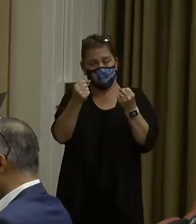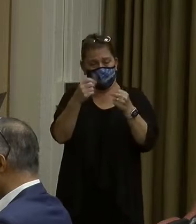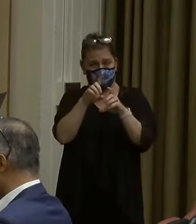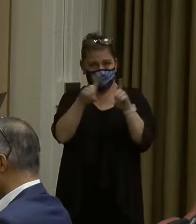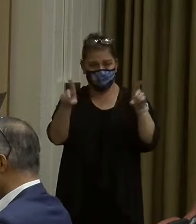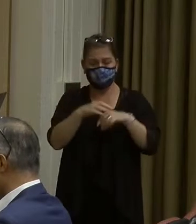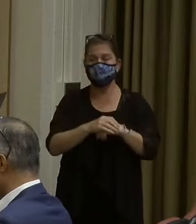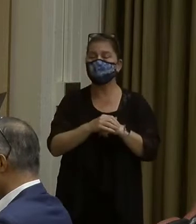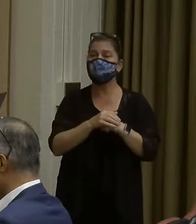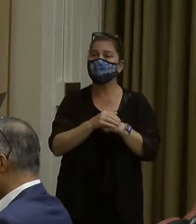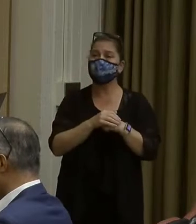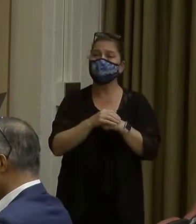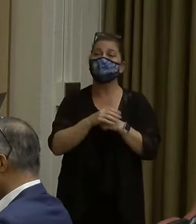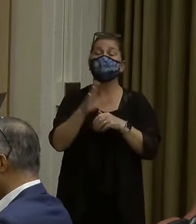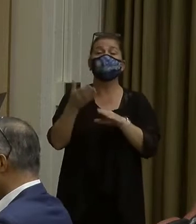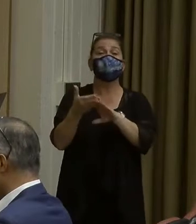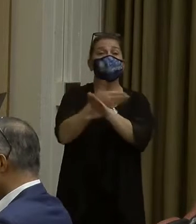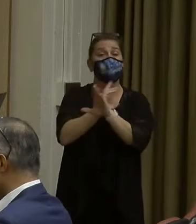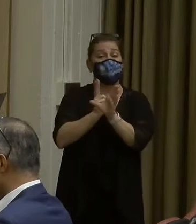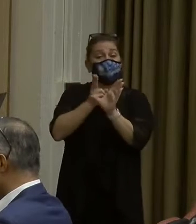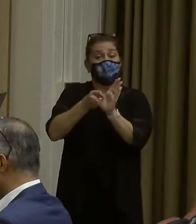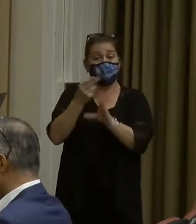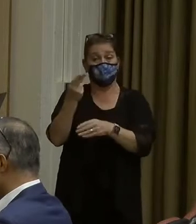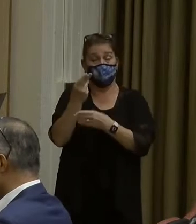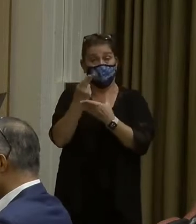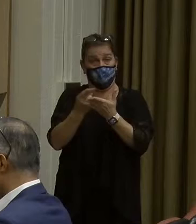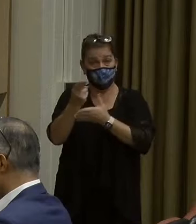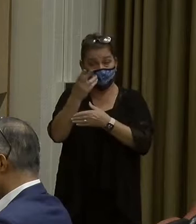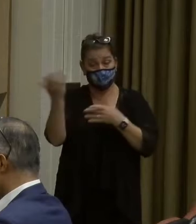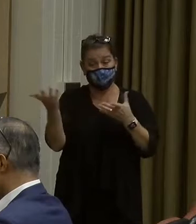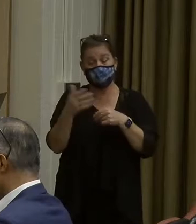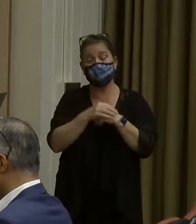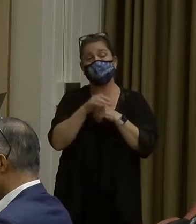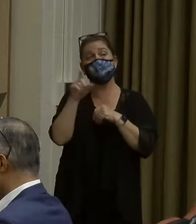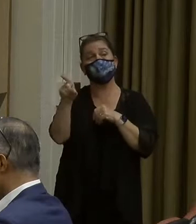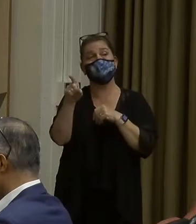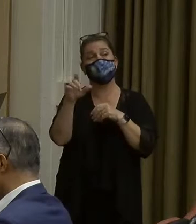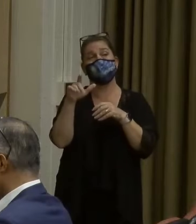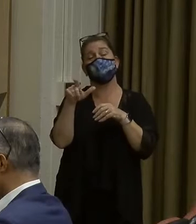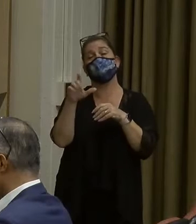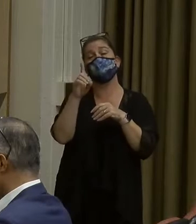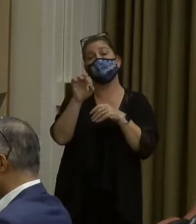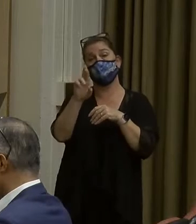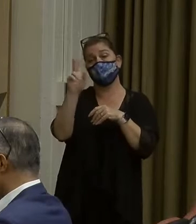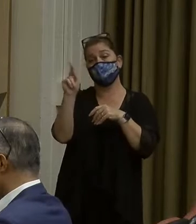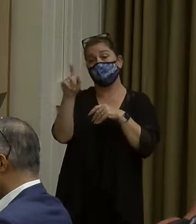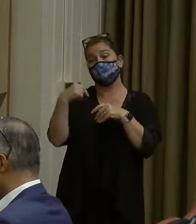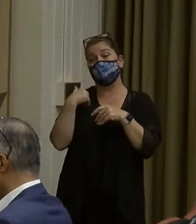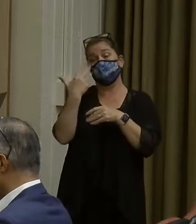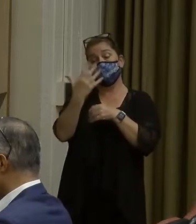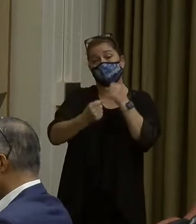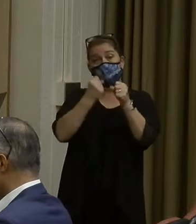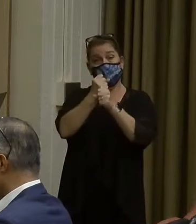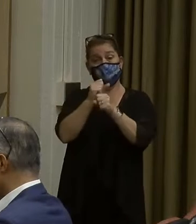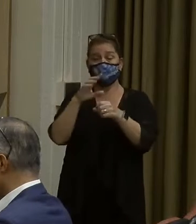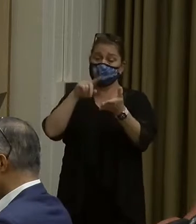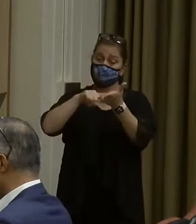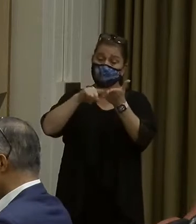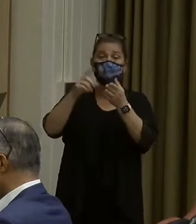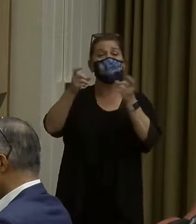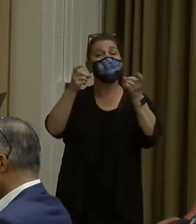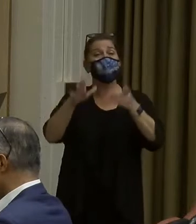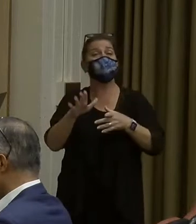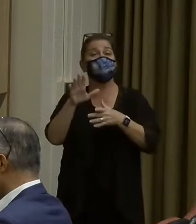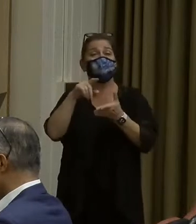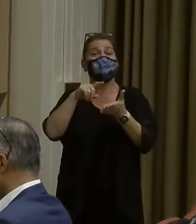College. Prior to joining the Hofstra faculty in 2004, Dr. Kyriacou spent 5 years as the Director of Research